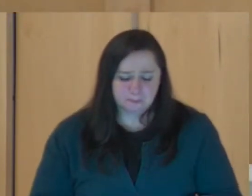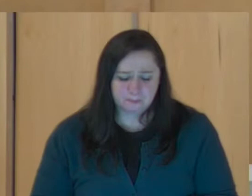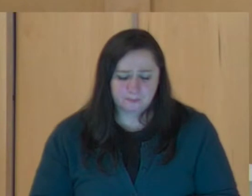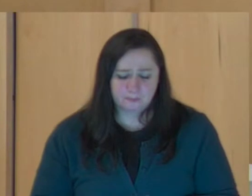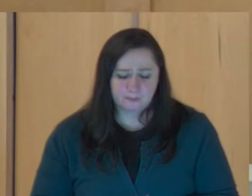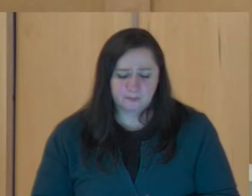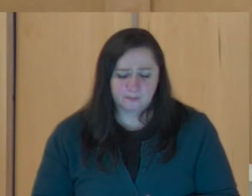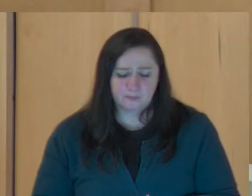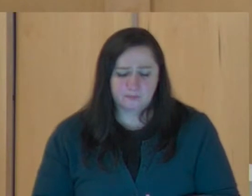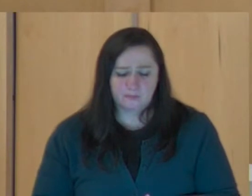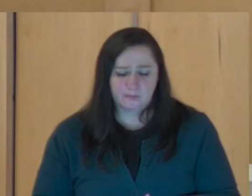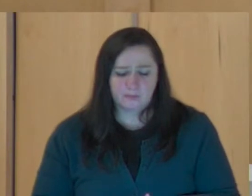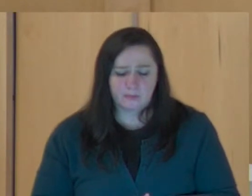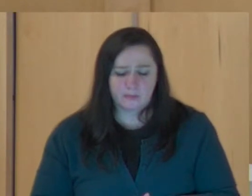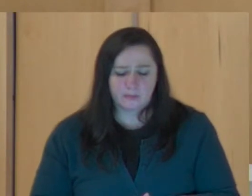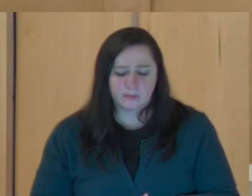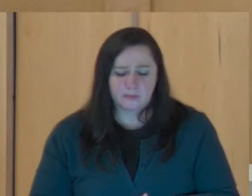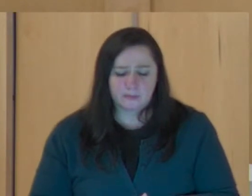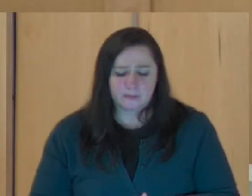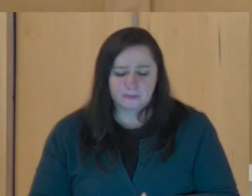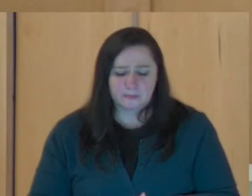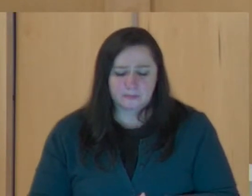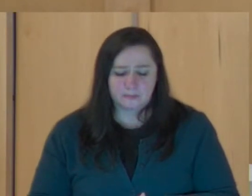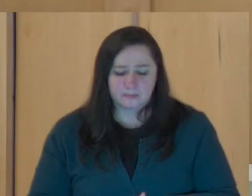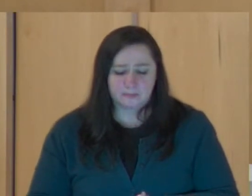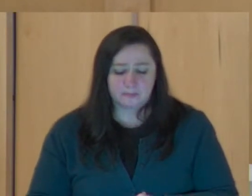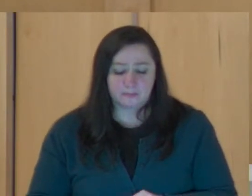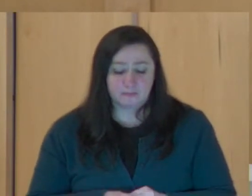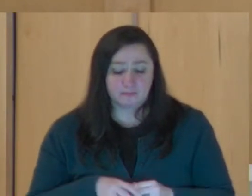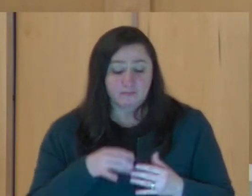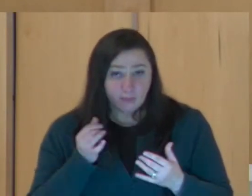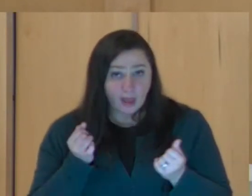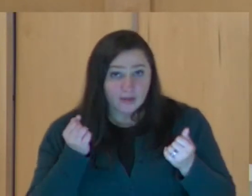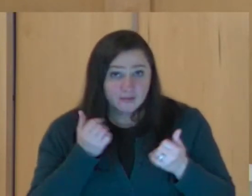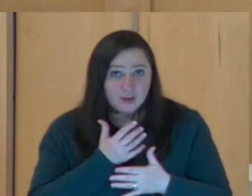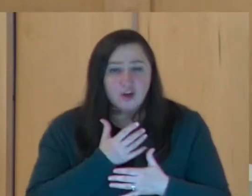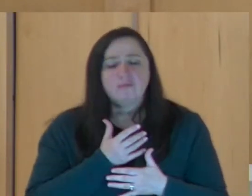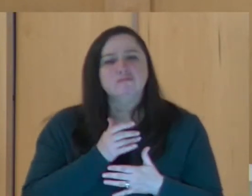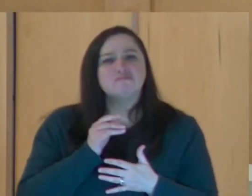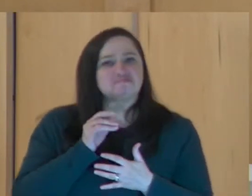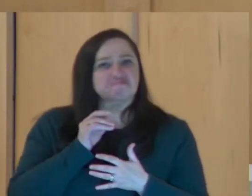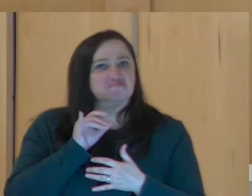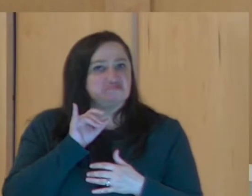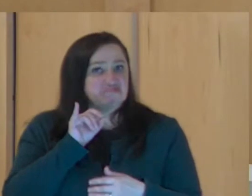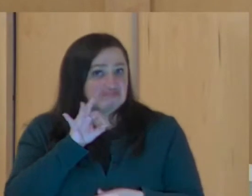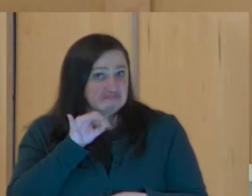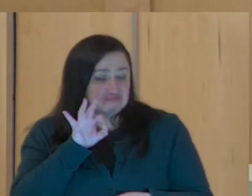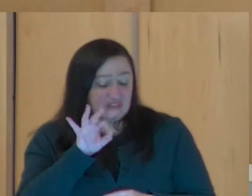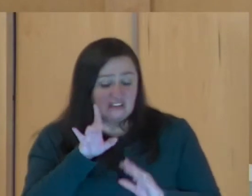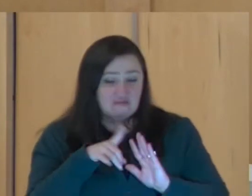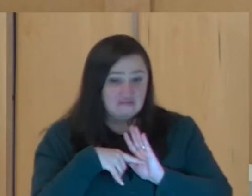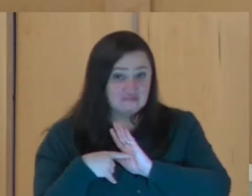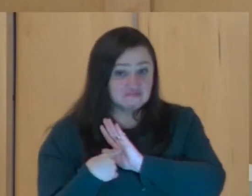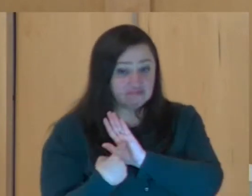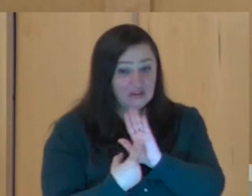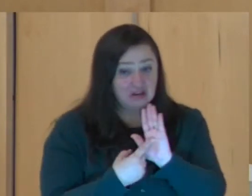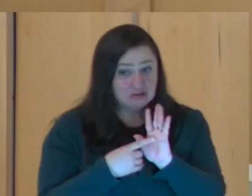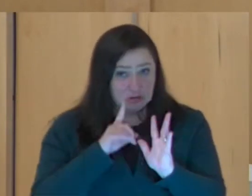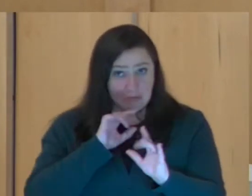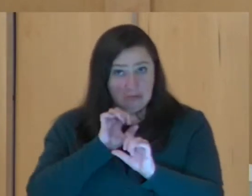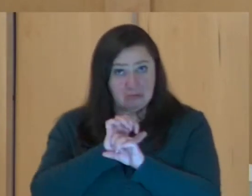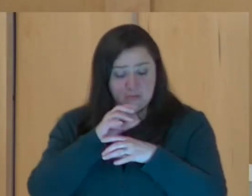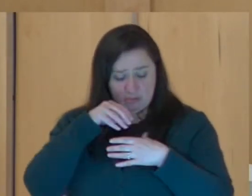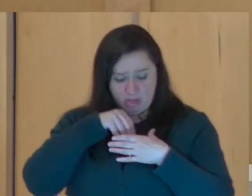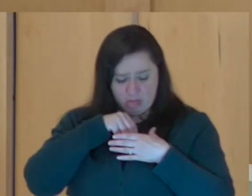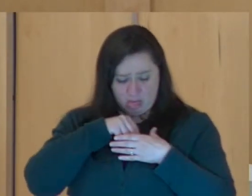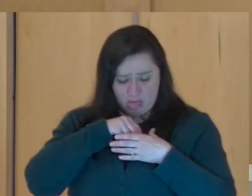There's a fear that if I really would share what I'm like and who I am, that